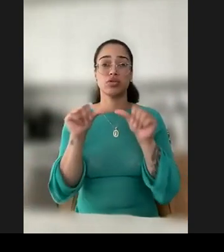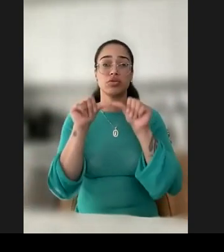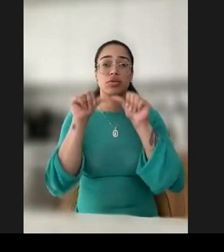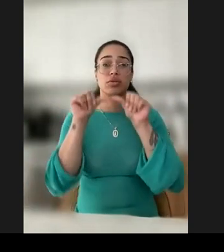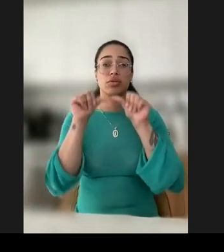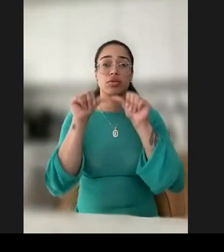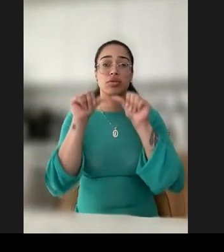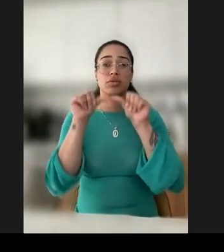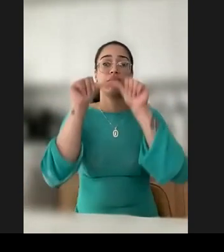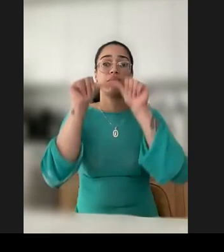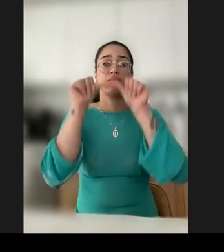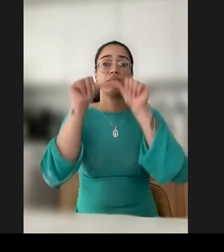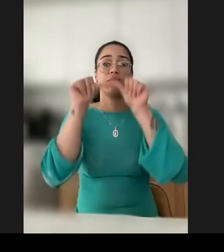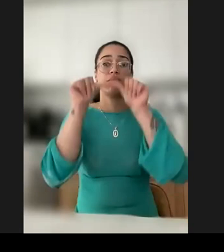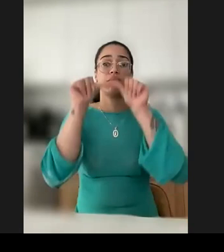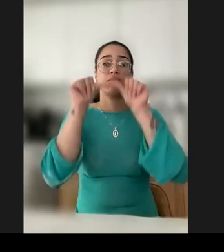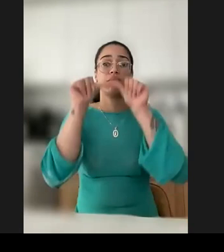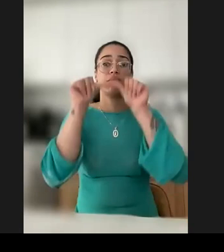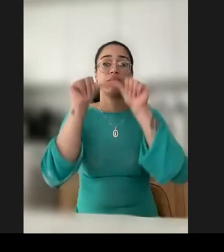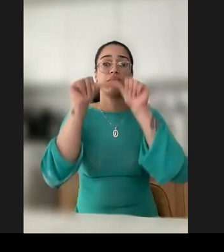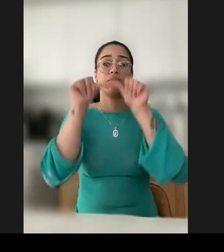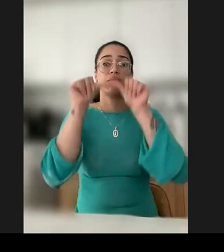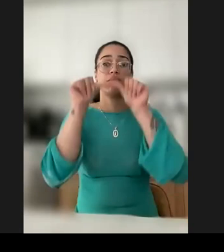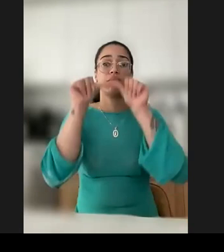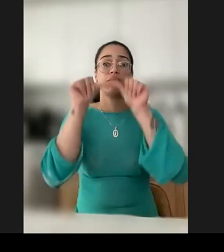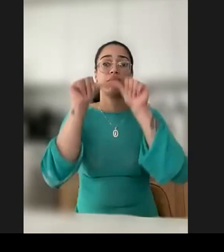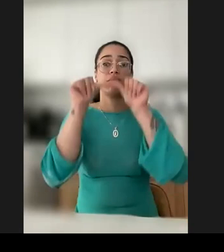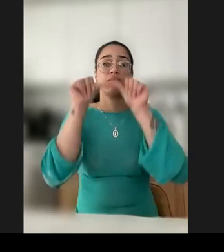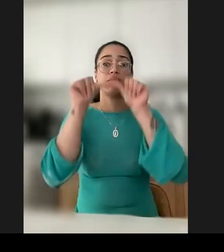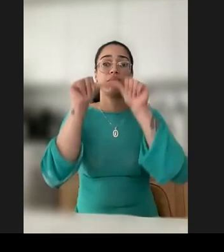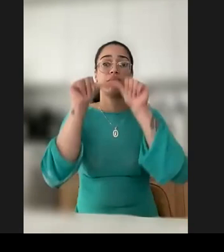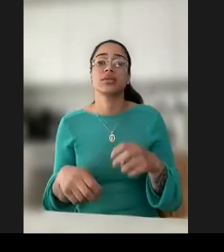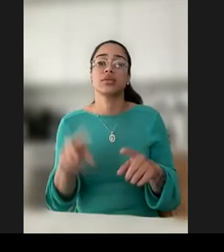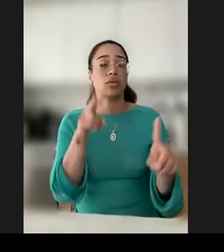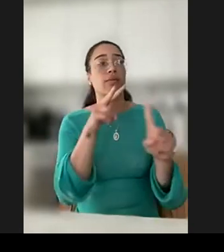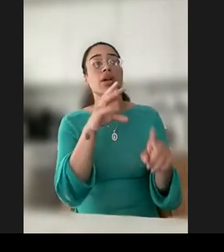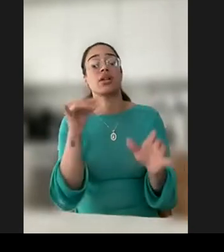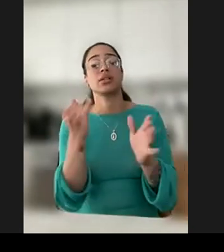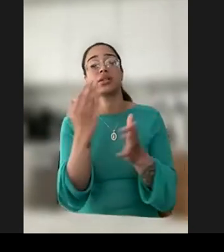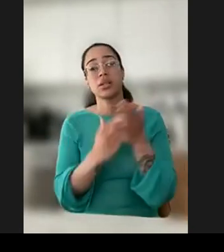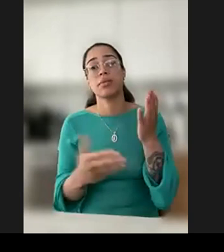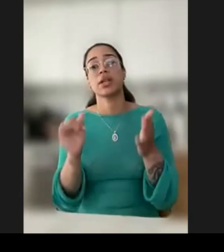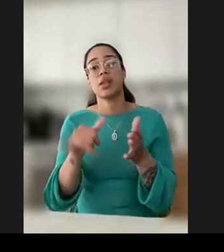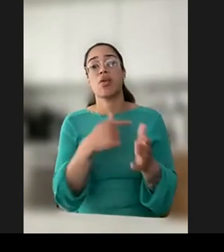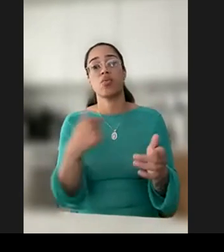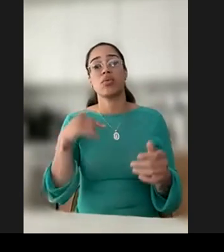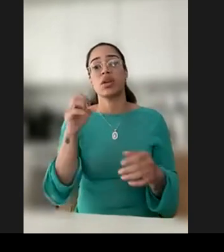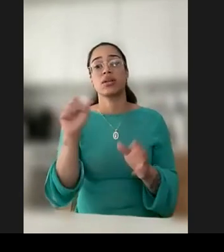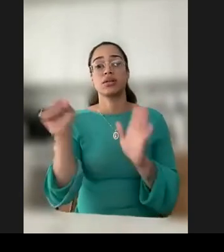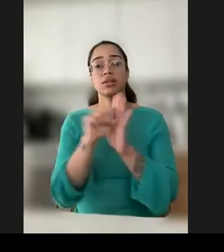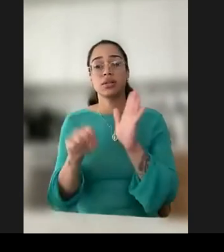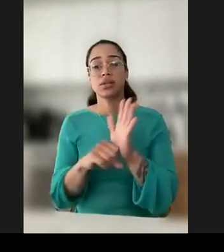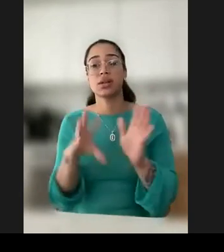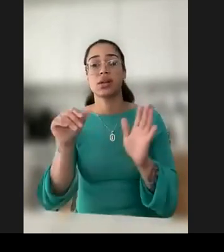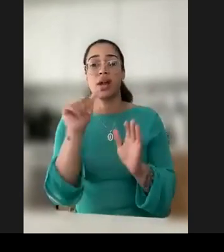have a lot of issues going forward. And it's something that we as a state, we as a country really need to focus on